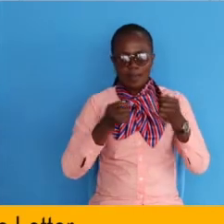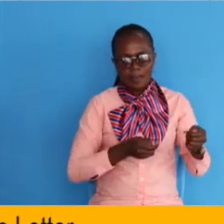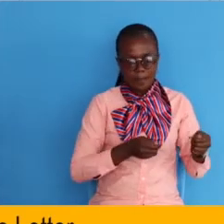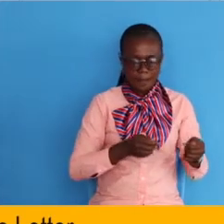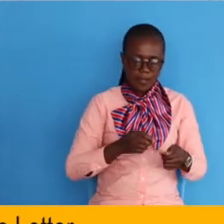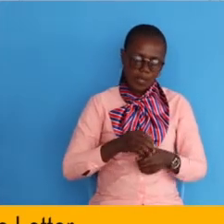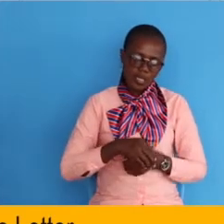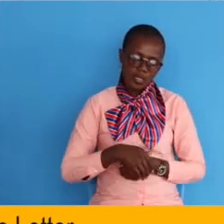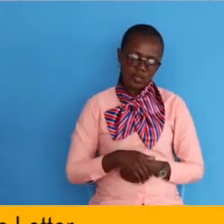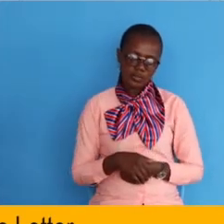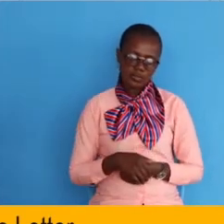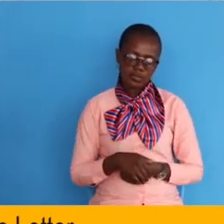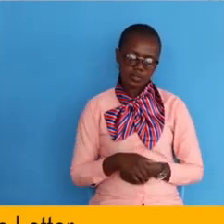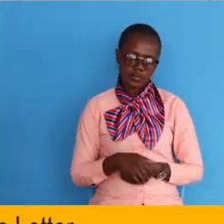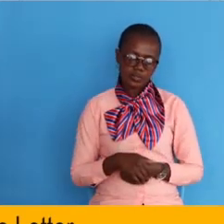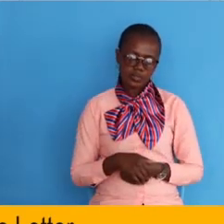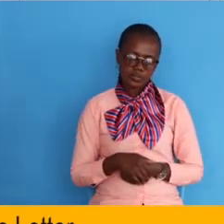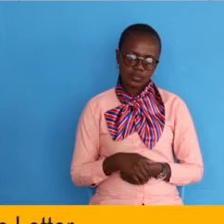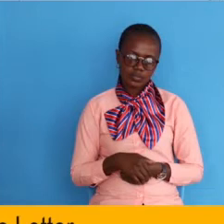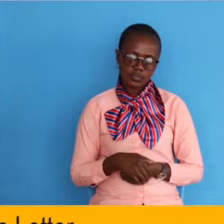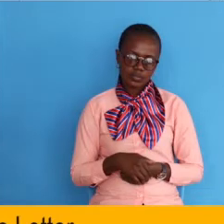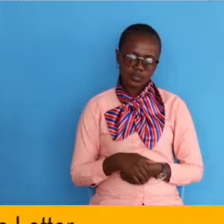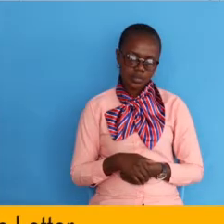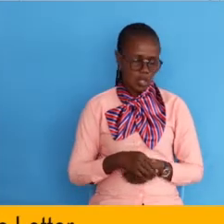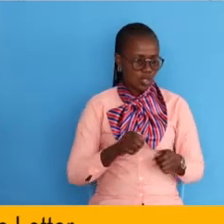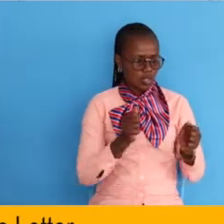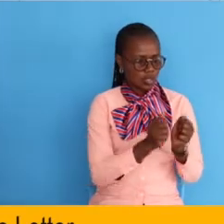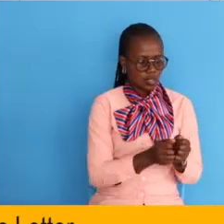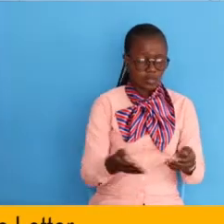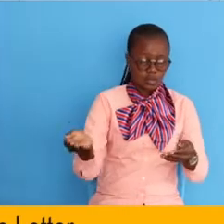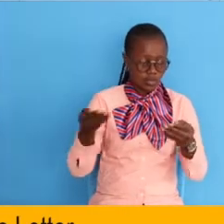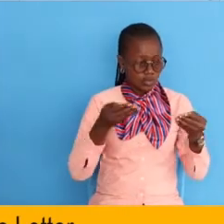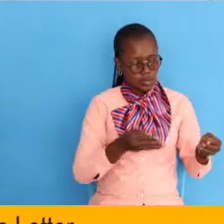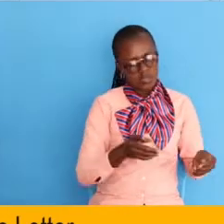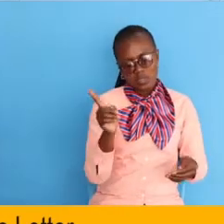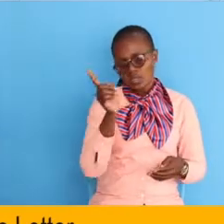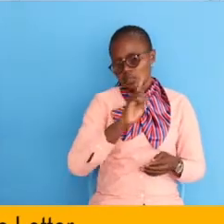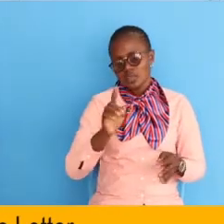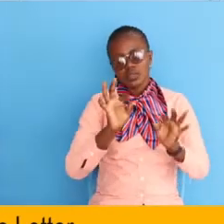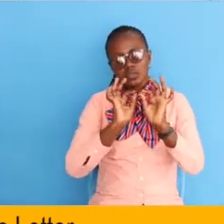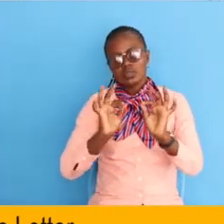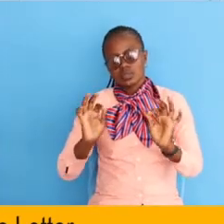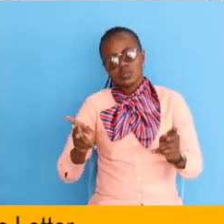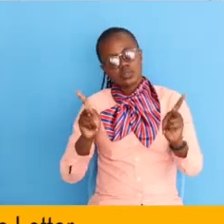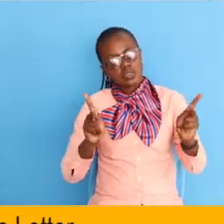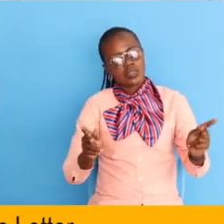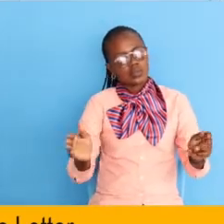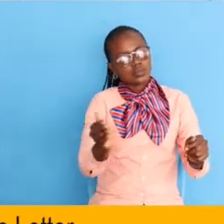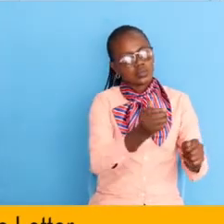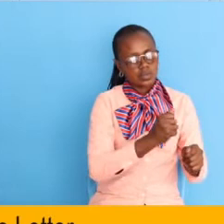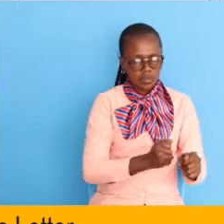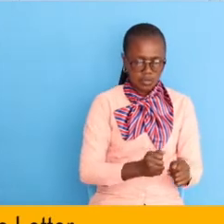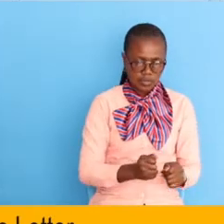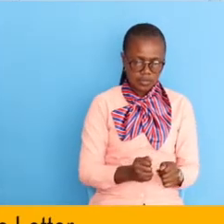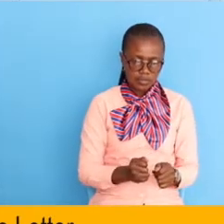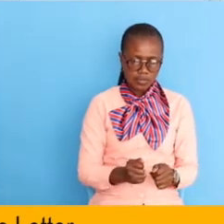came, probably what has been delivered is not of the standard that you wanted. So